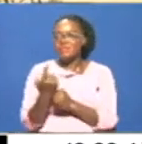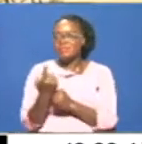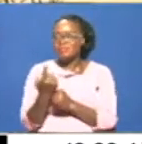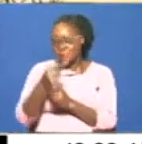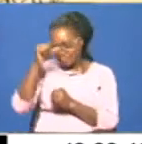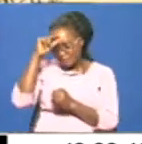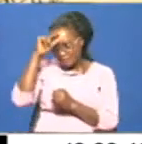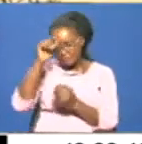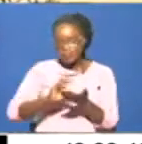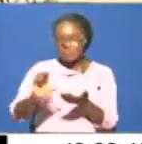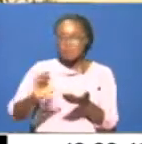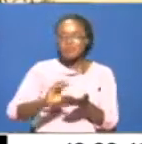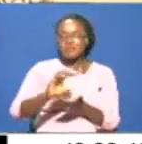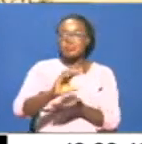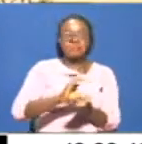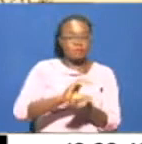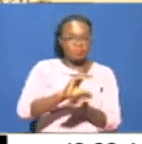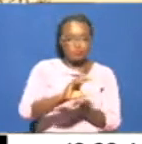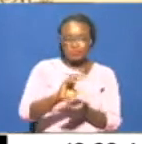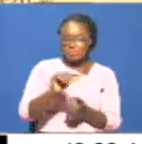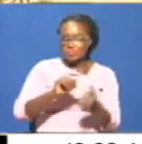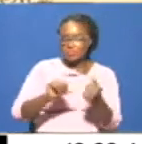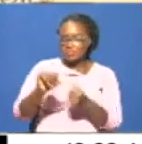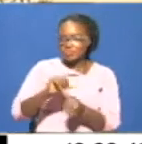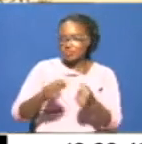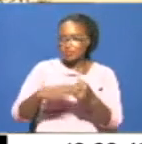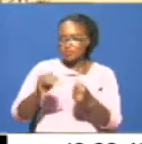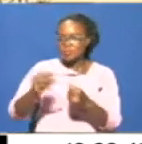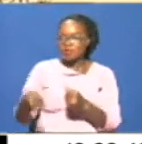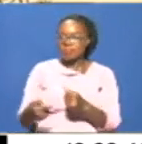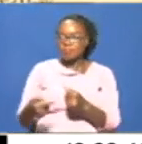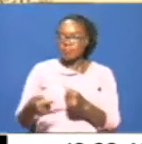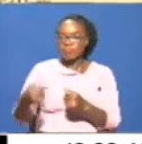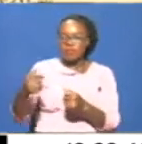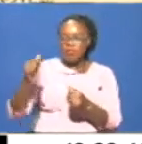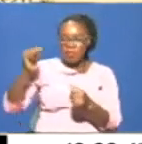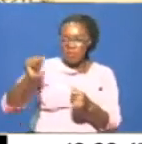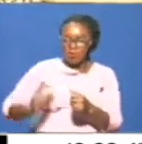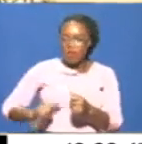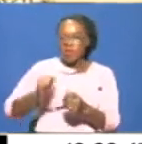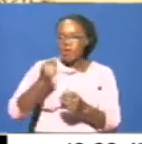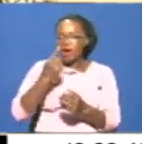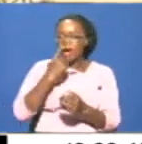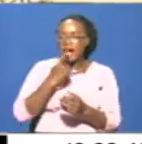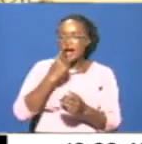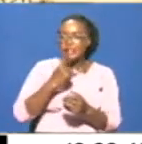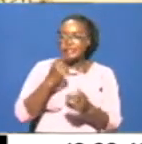has distributed about 90,000 bags of rice and